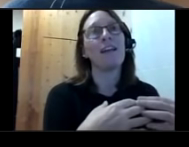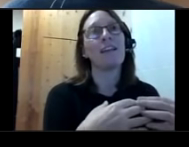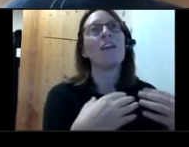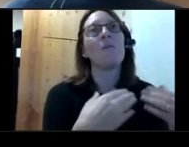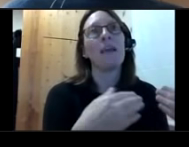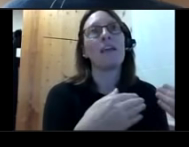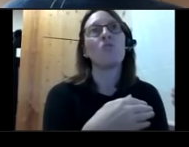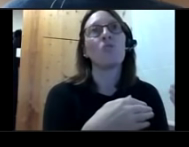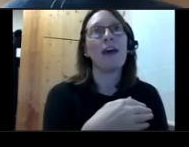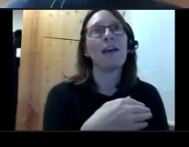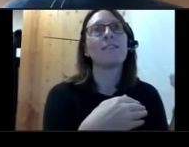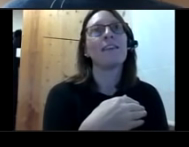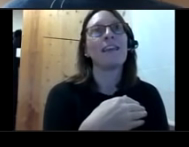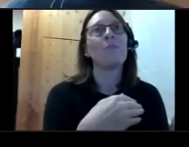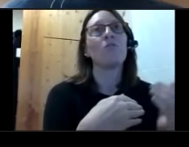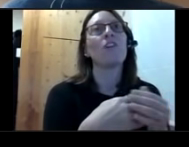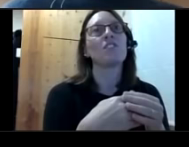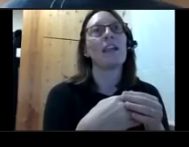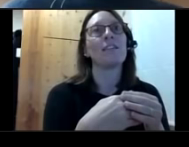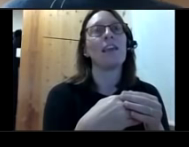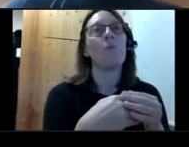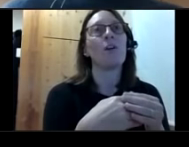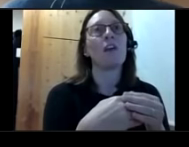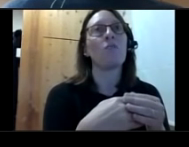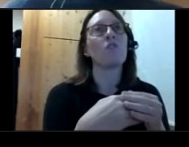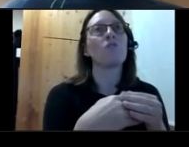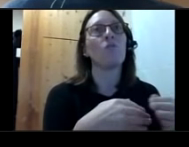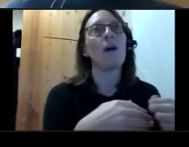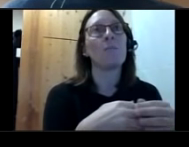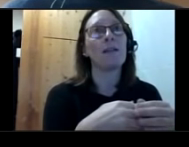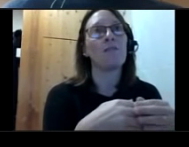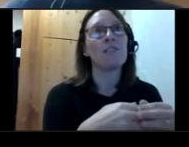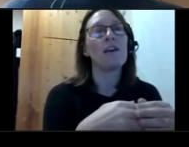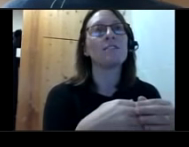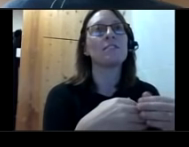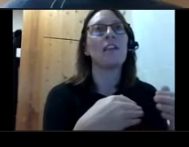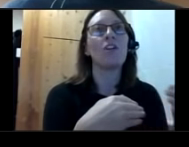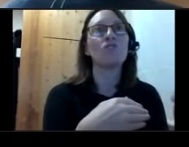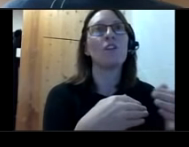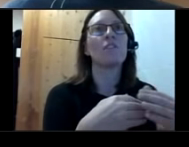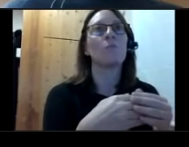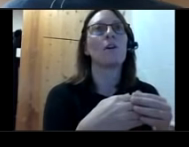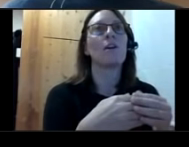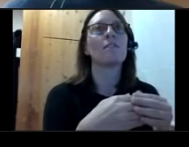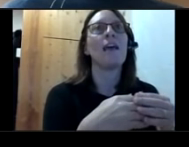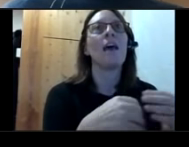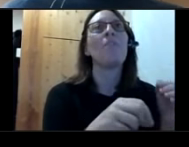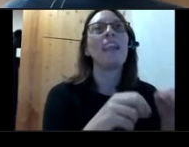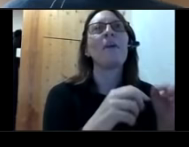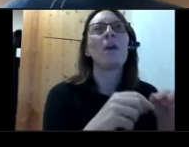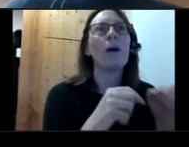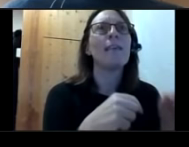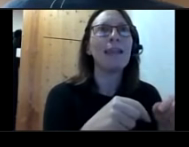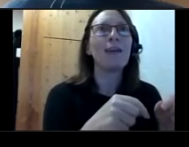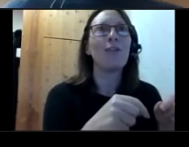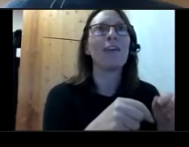things like making sure that keyboard functionality works across all aspects of the site, color contrast works, but then it